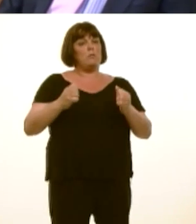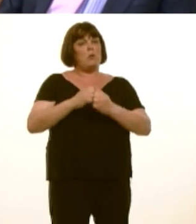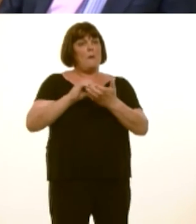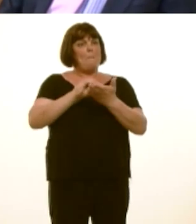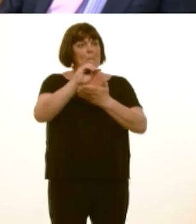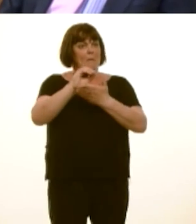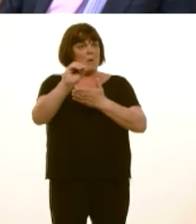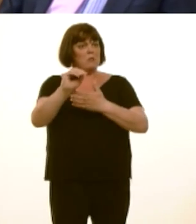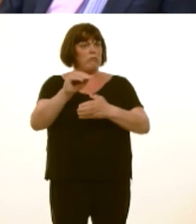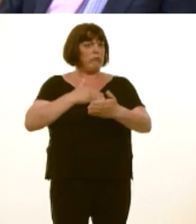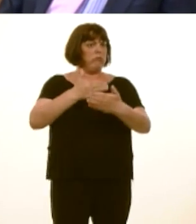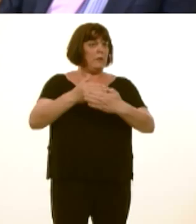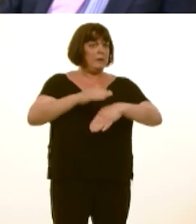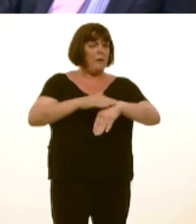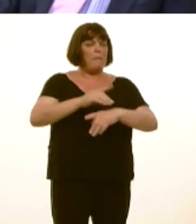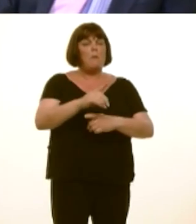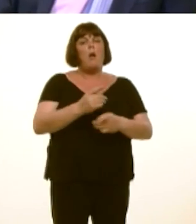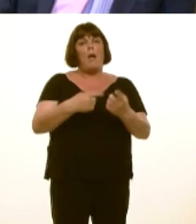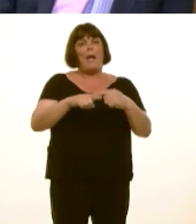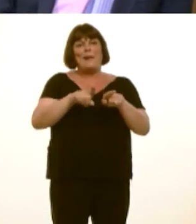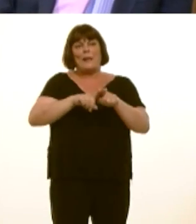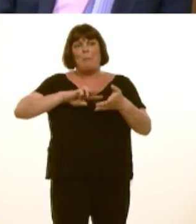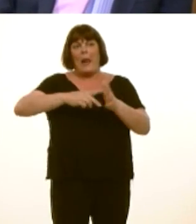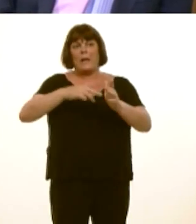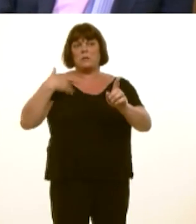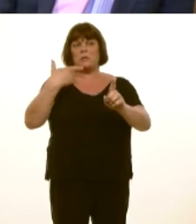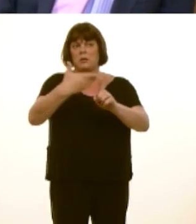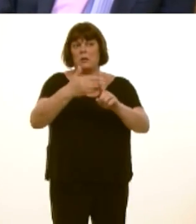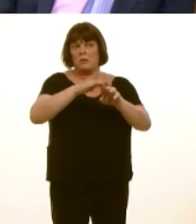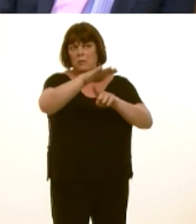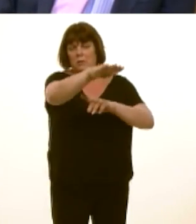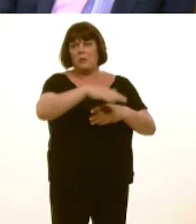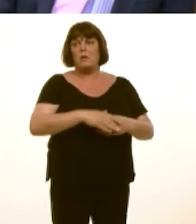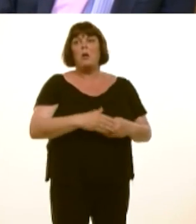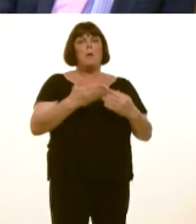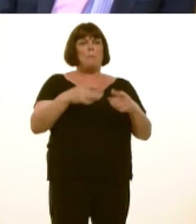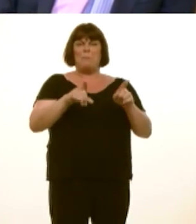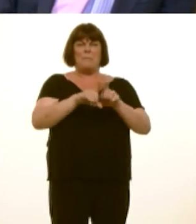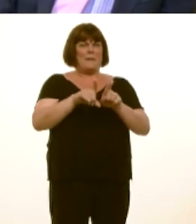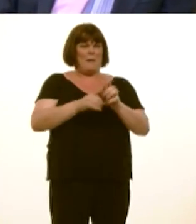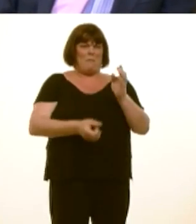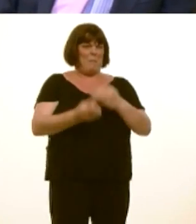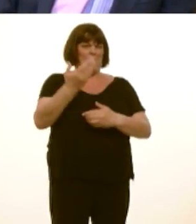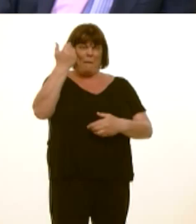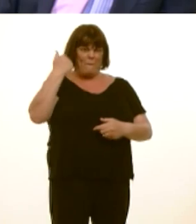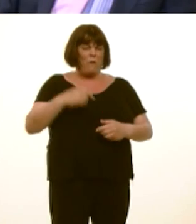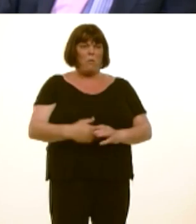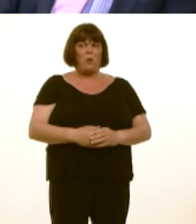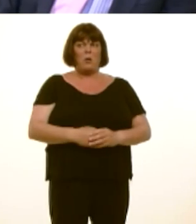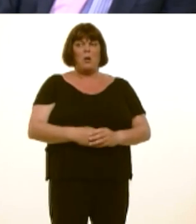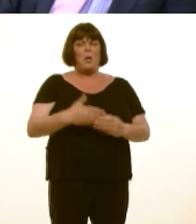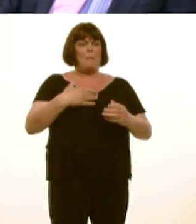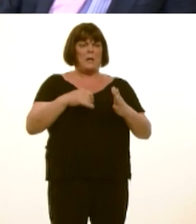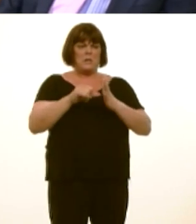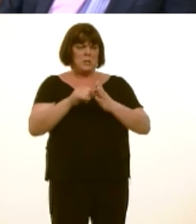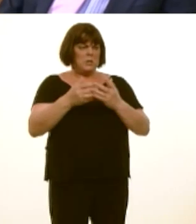and as we have always planned in the future. We've been in this position before where it has been a challenge